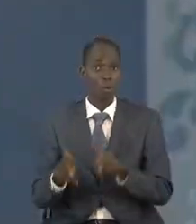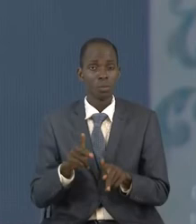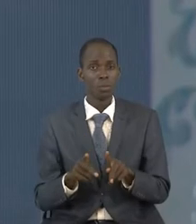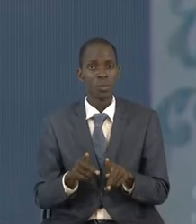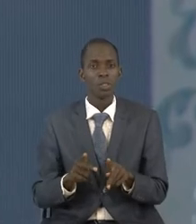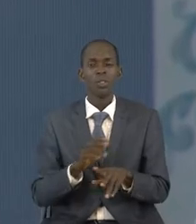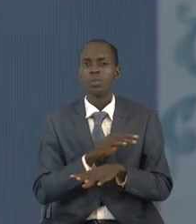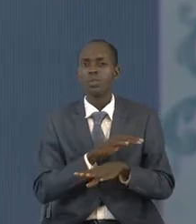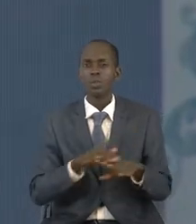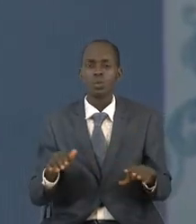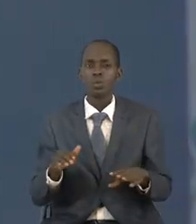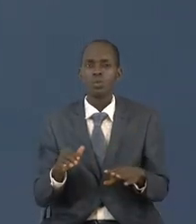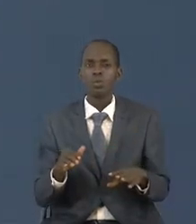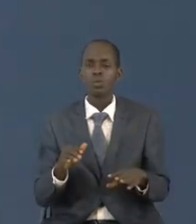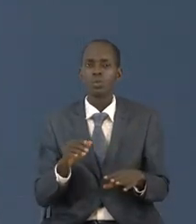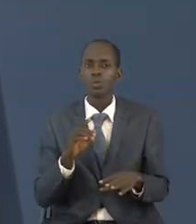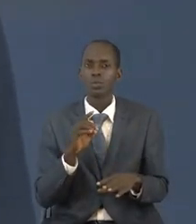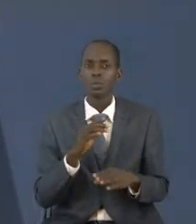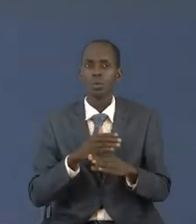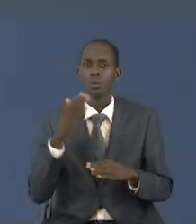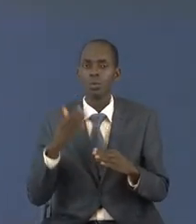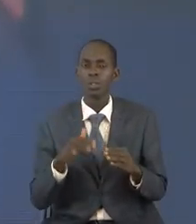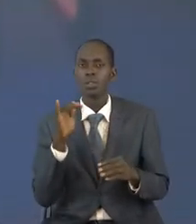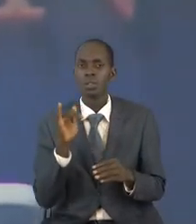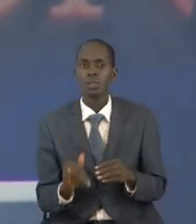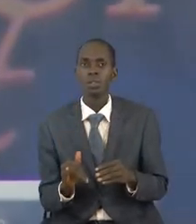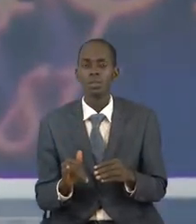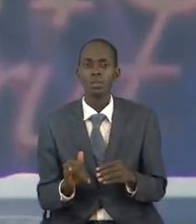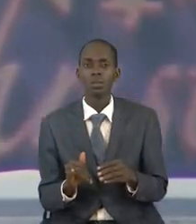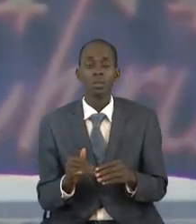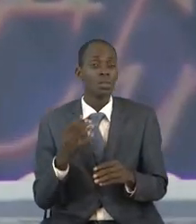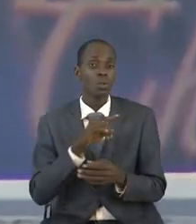totally inside. When we have Bible study Monday, they